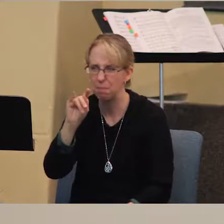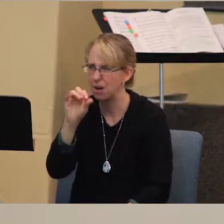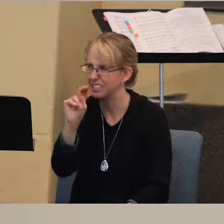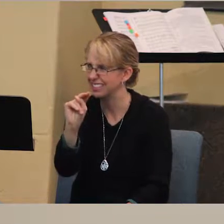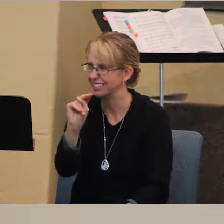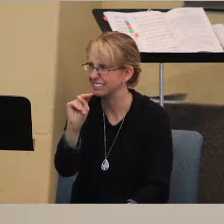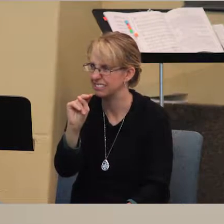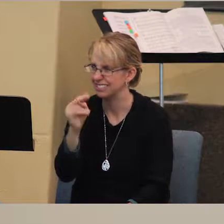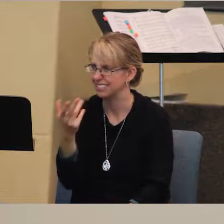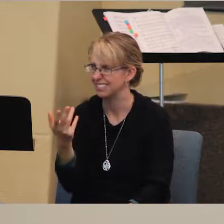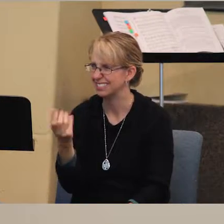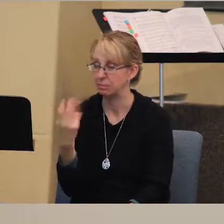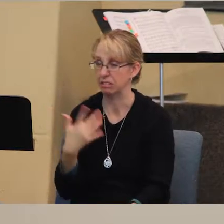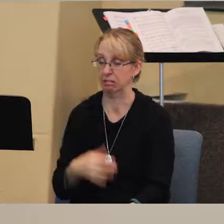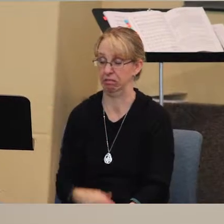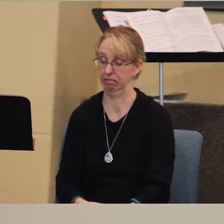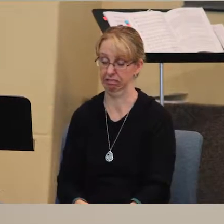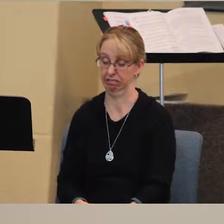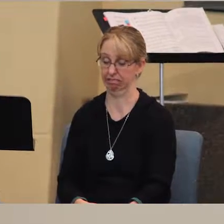See, we don't even like mutton.